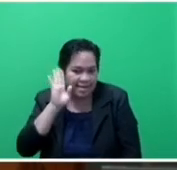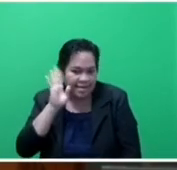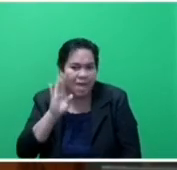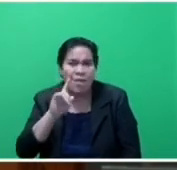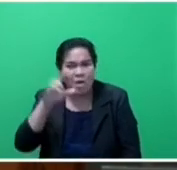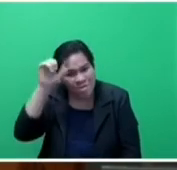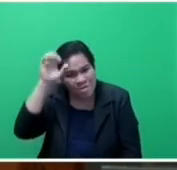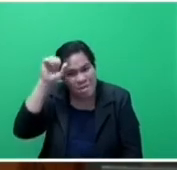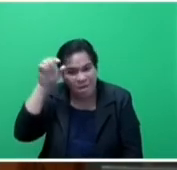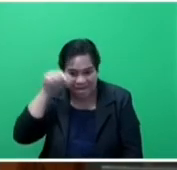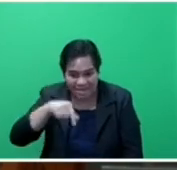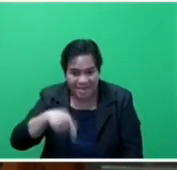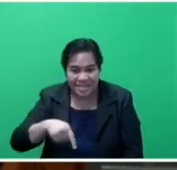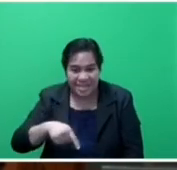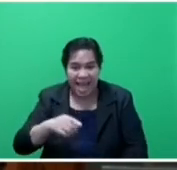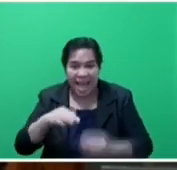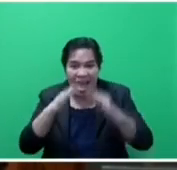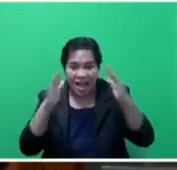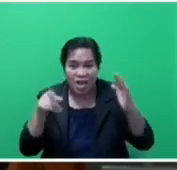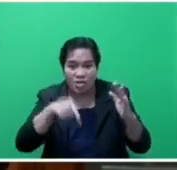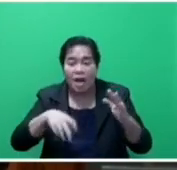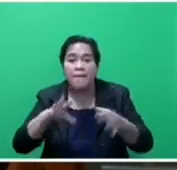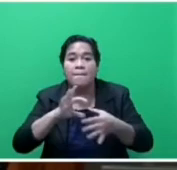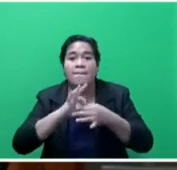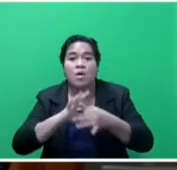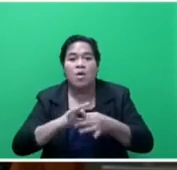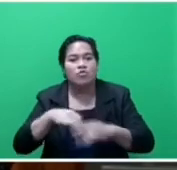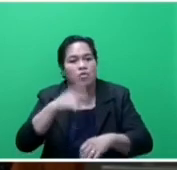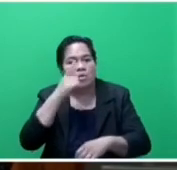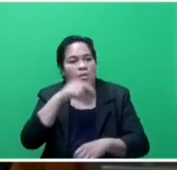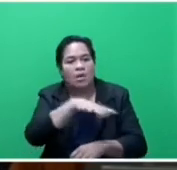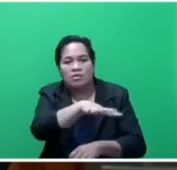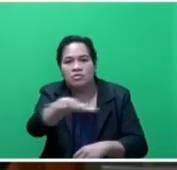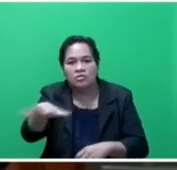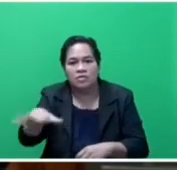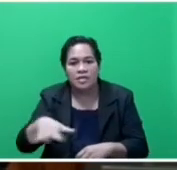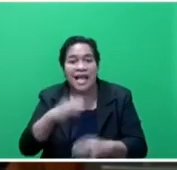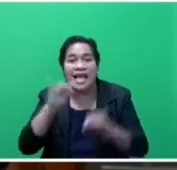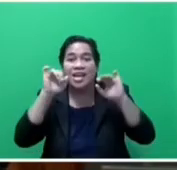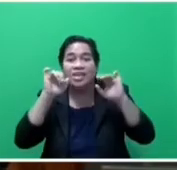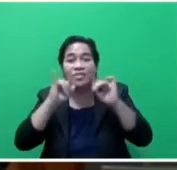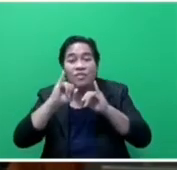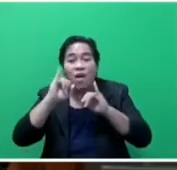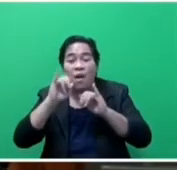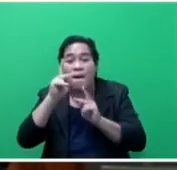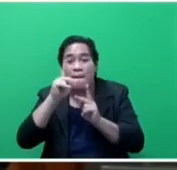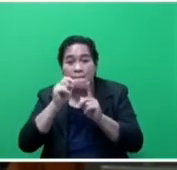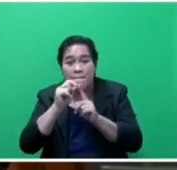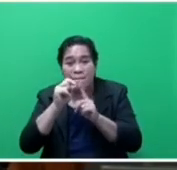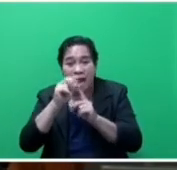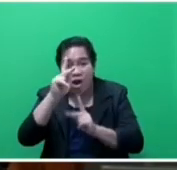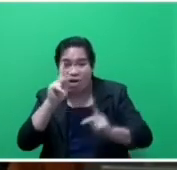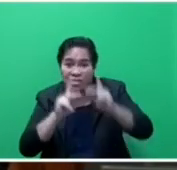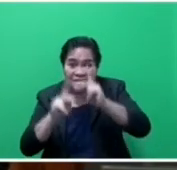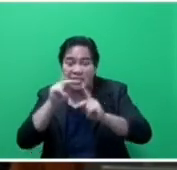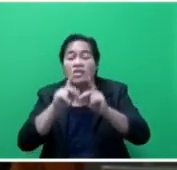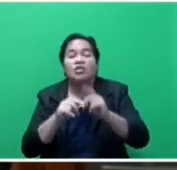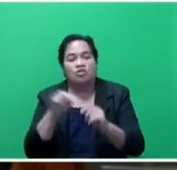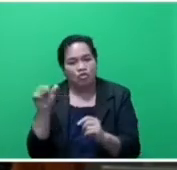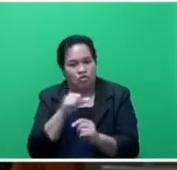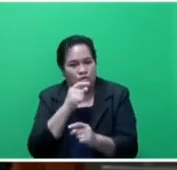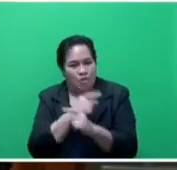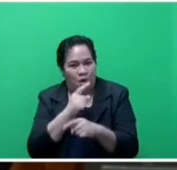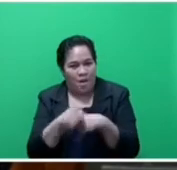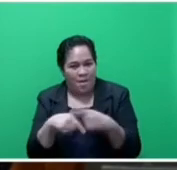house. This is where the people's issues of priority should be discussed. And what is the priority